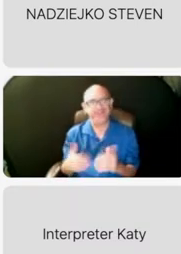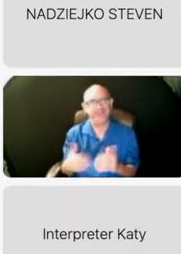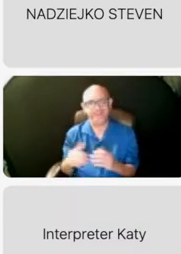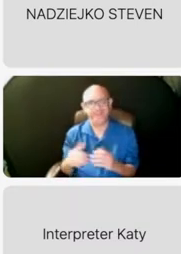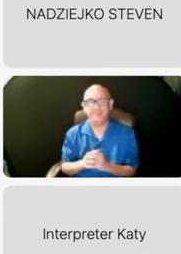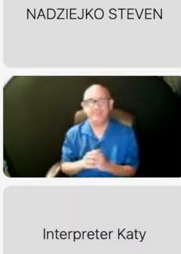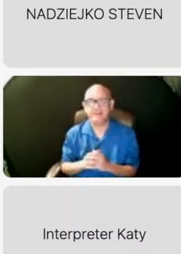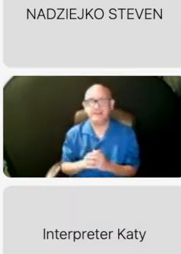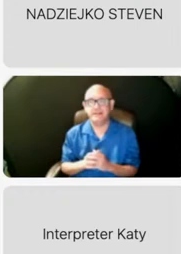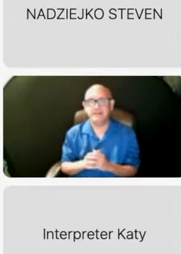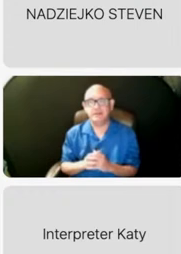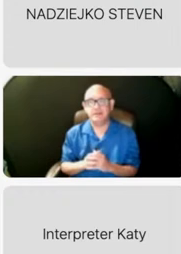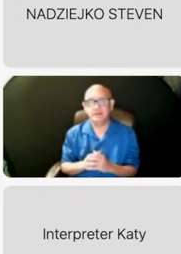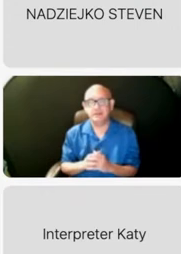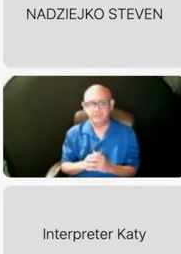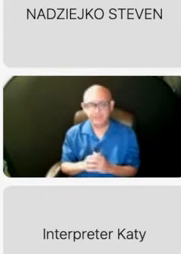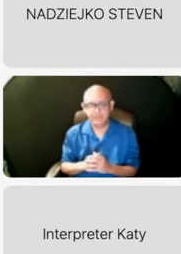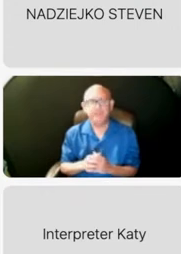also